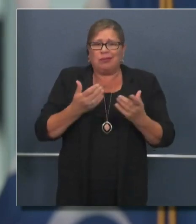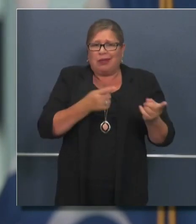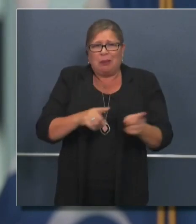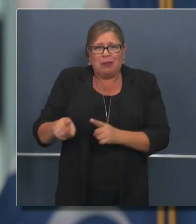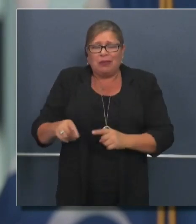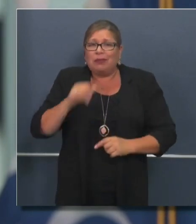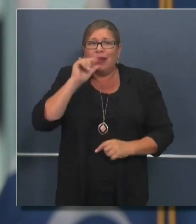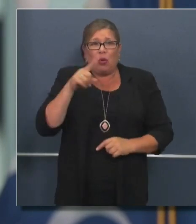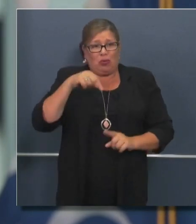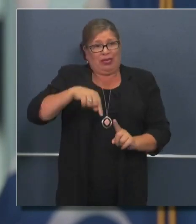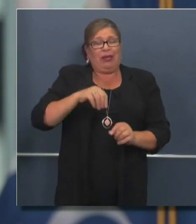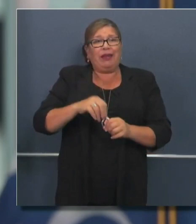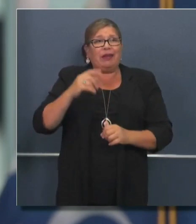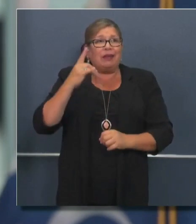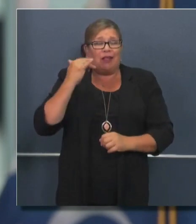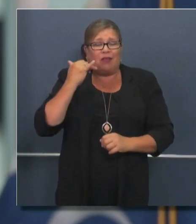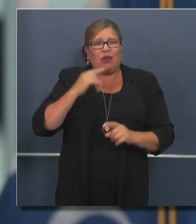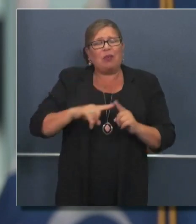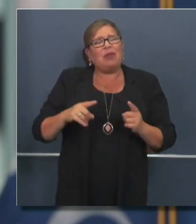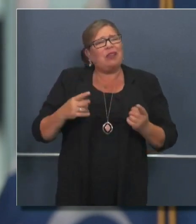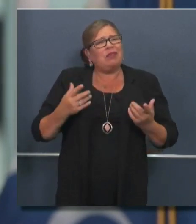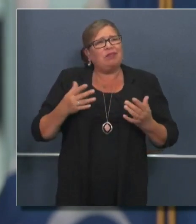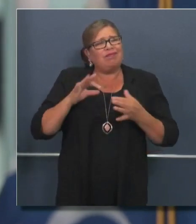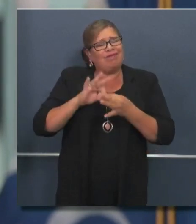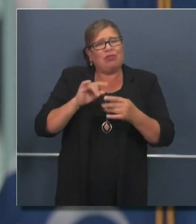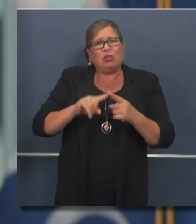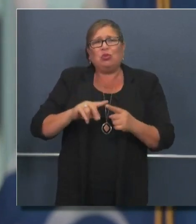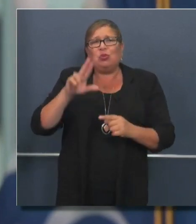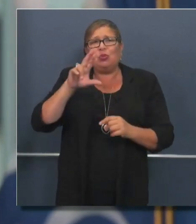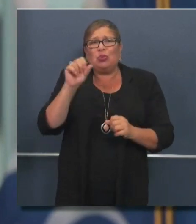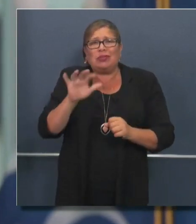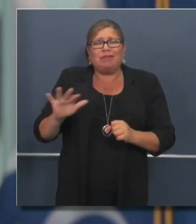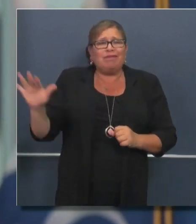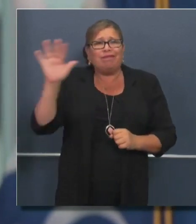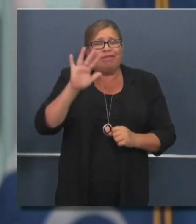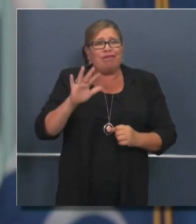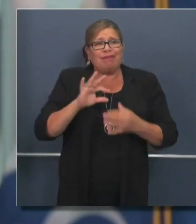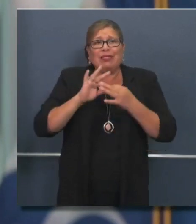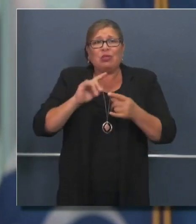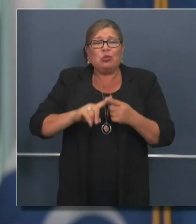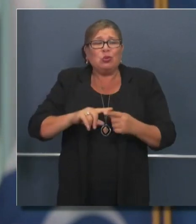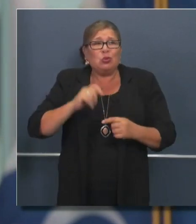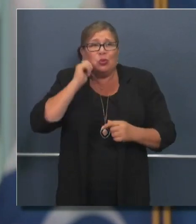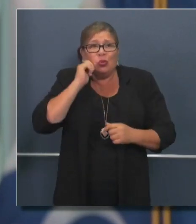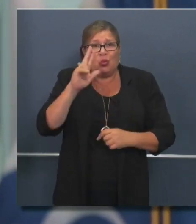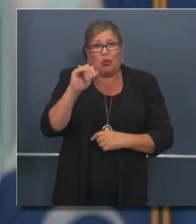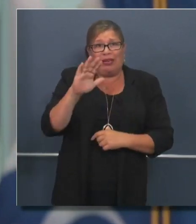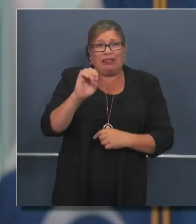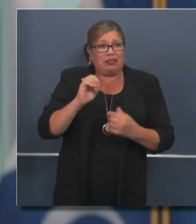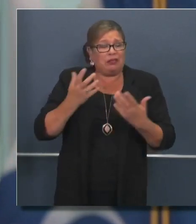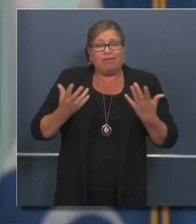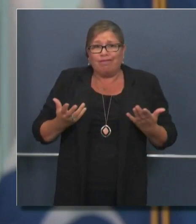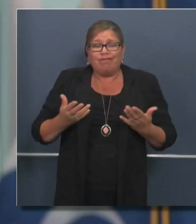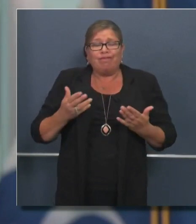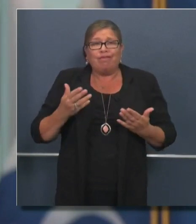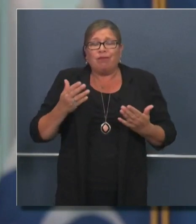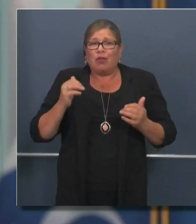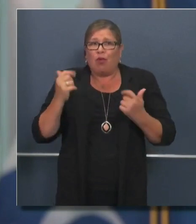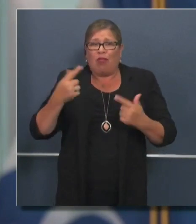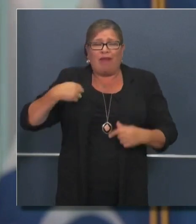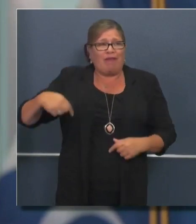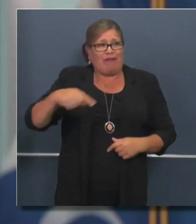of California, but the state of America, the state of race relations, the state of mind that all of us are